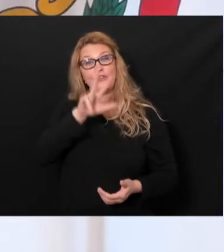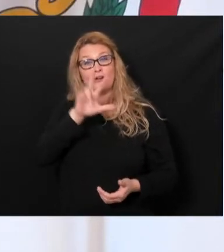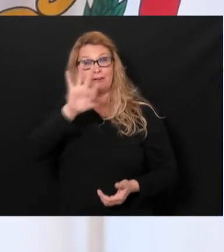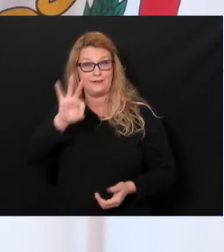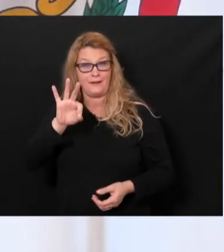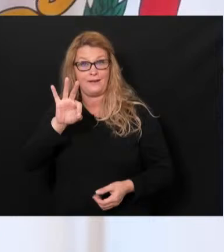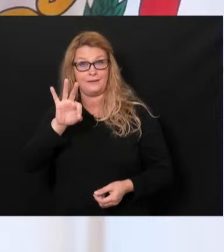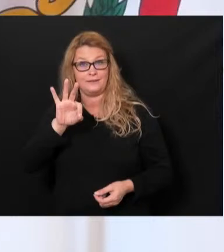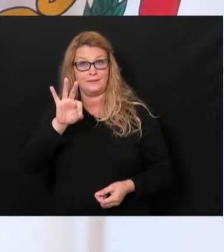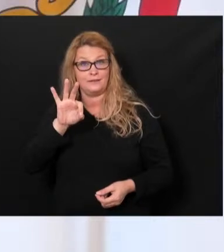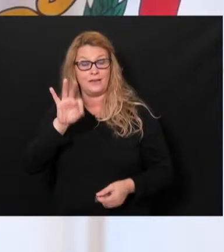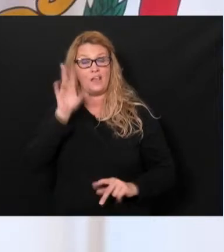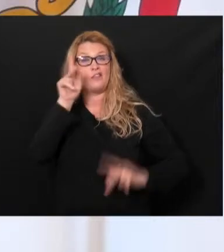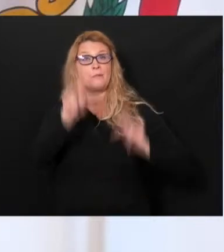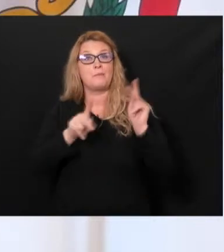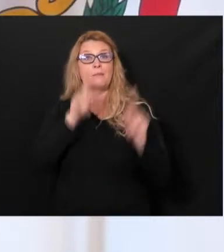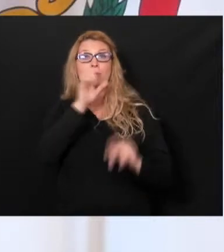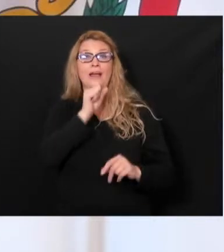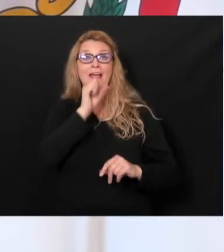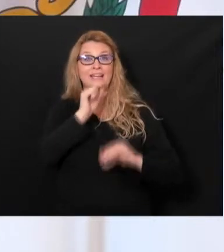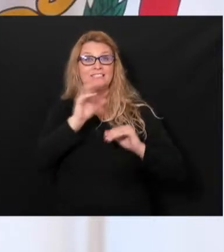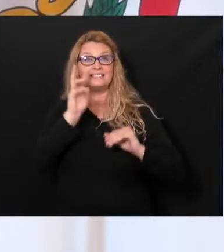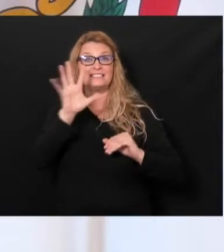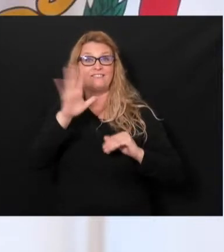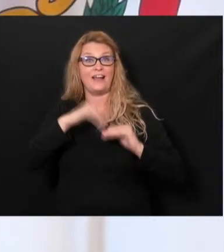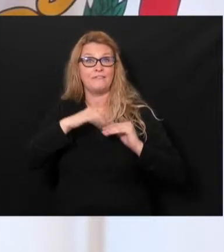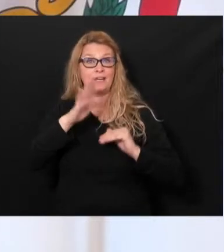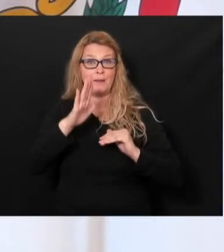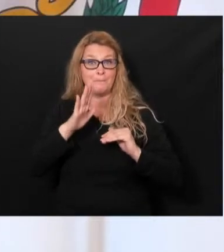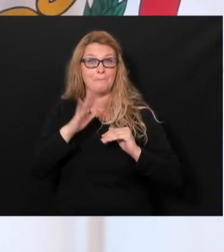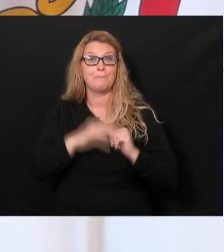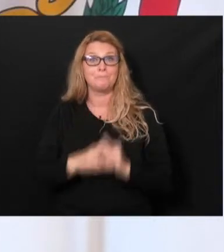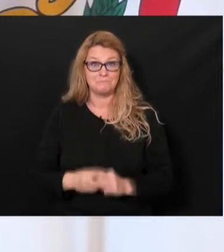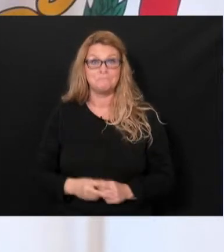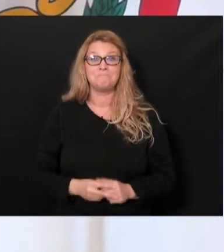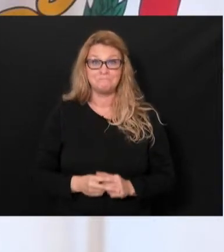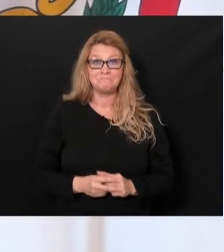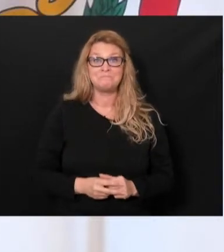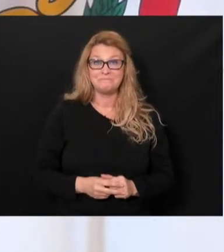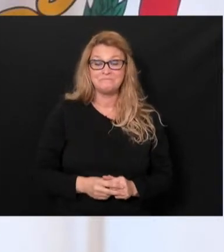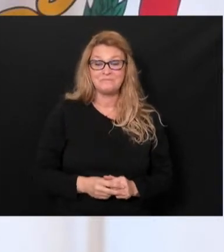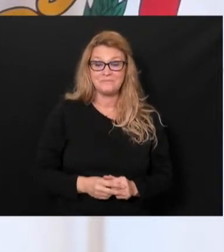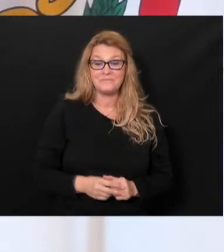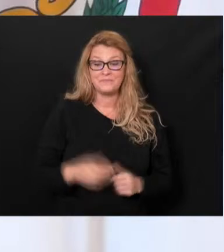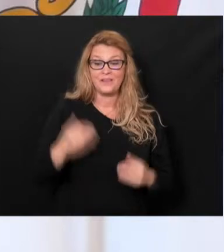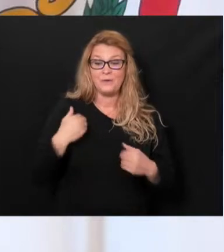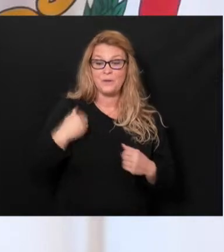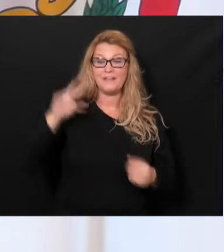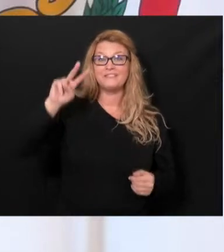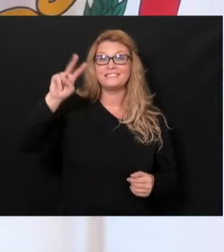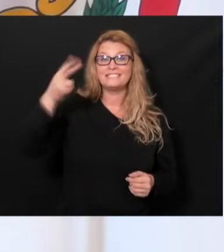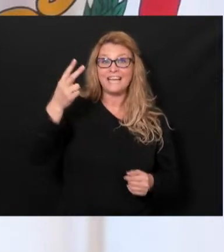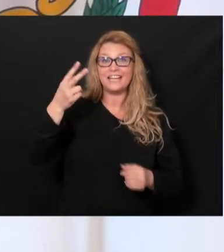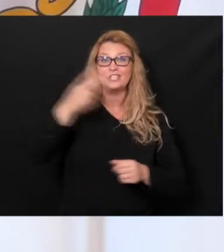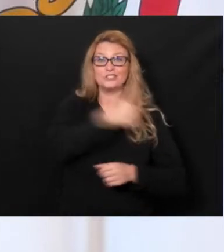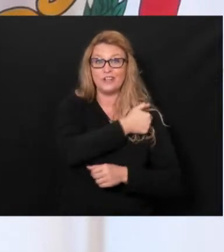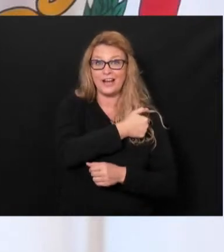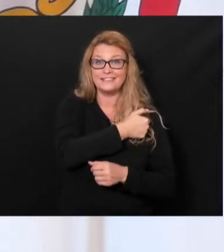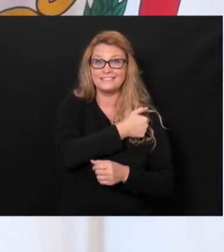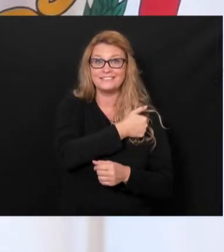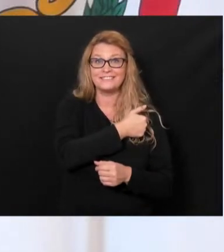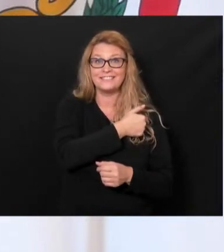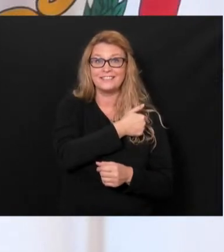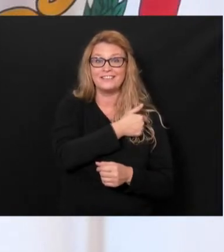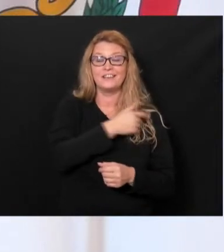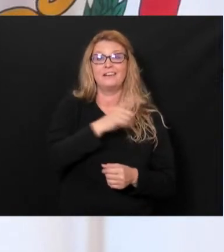160,939 of the people 65 years of age and older. And we have second round shots that